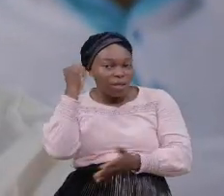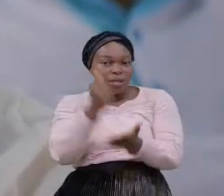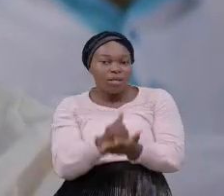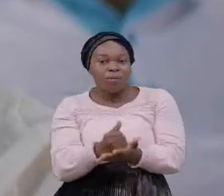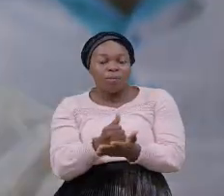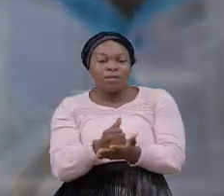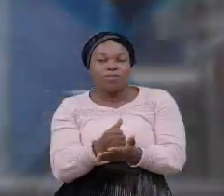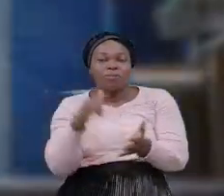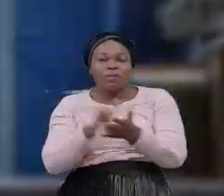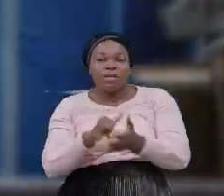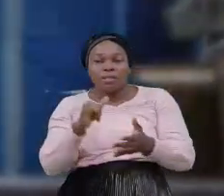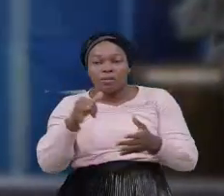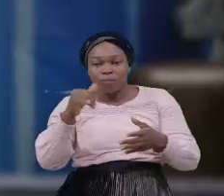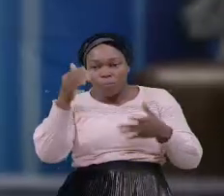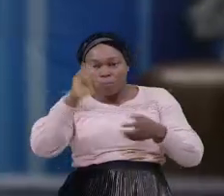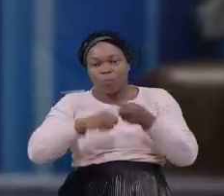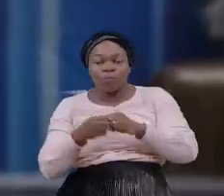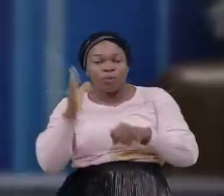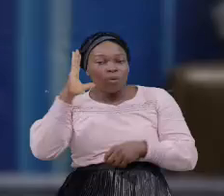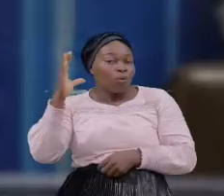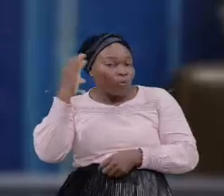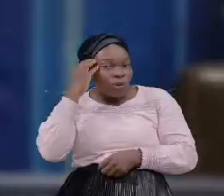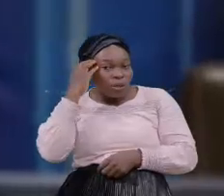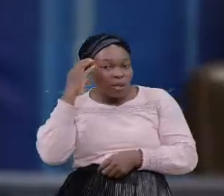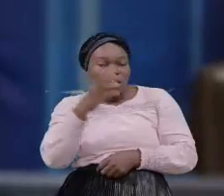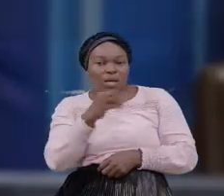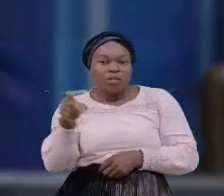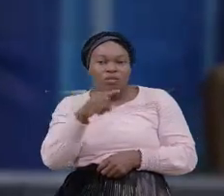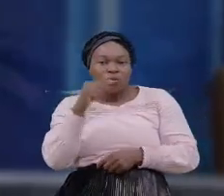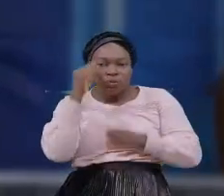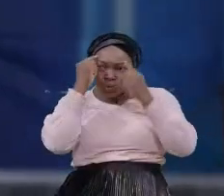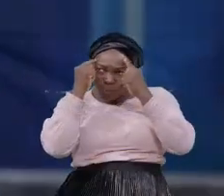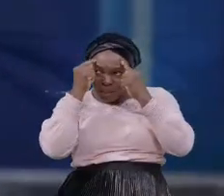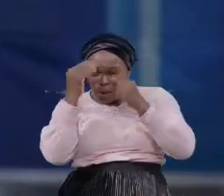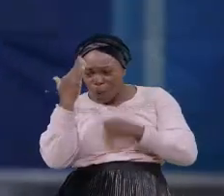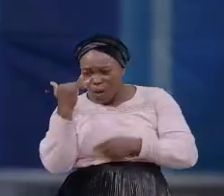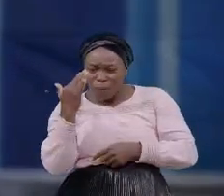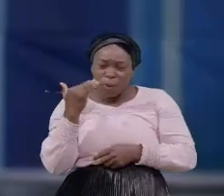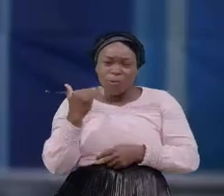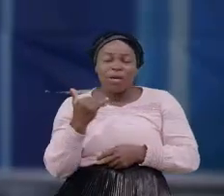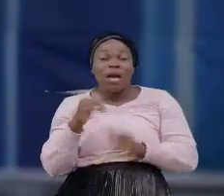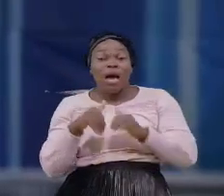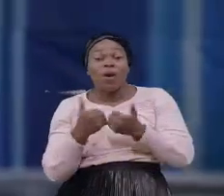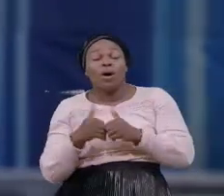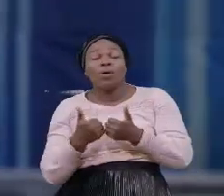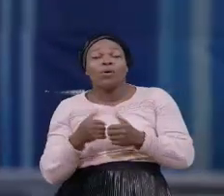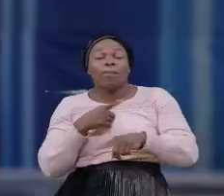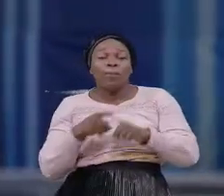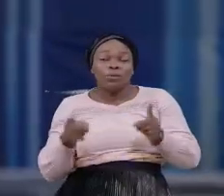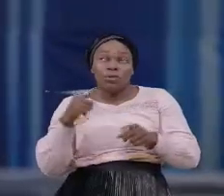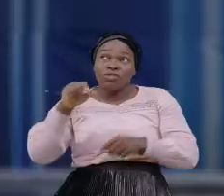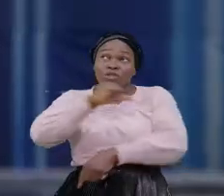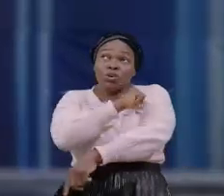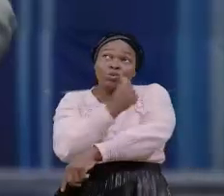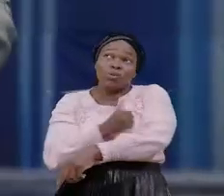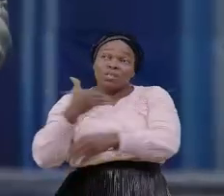You may still be wondering how, why, and all that, but the cancer understands authority has spoken, the voice from heaven has